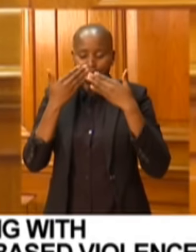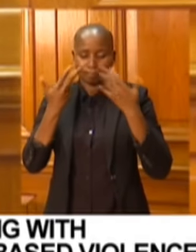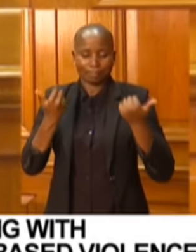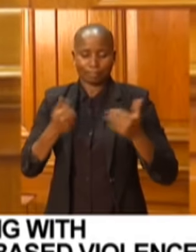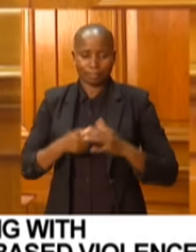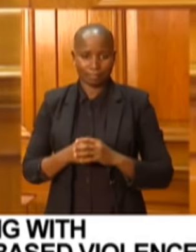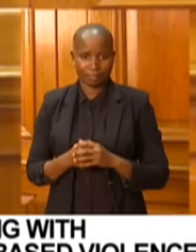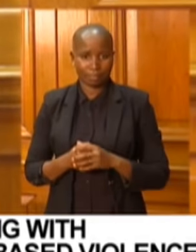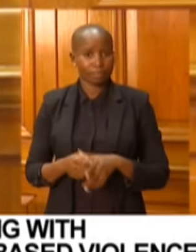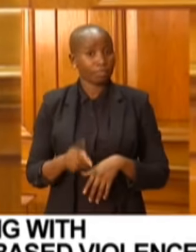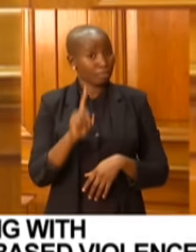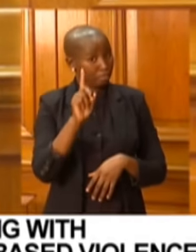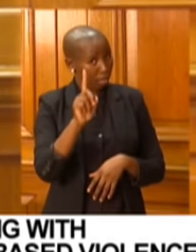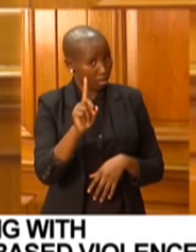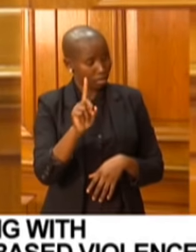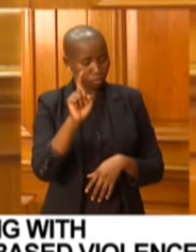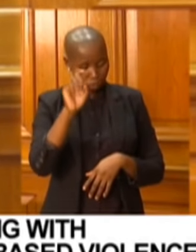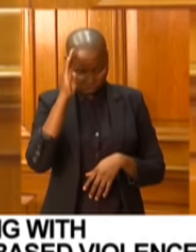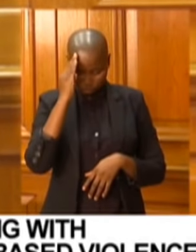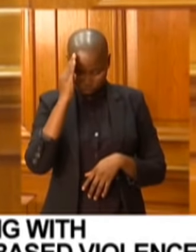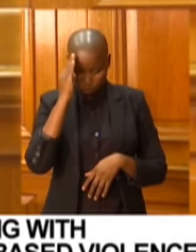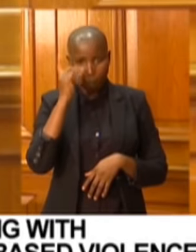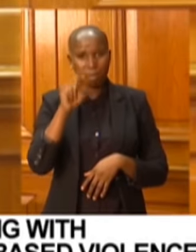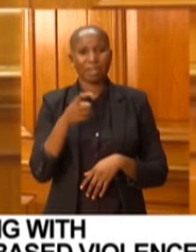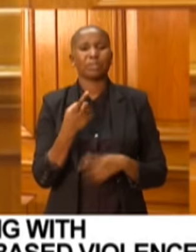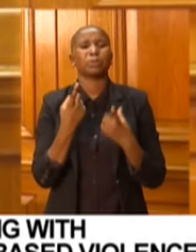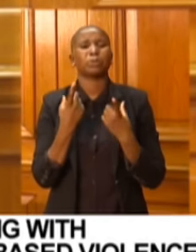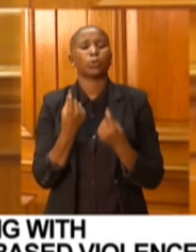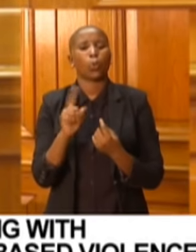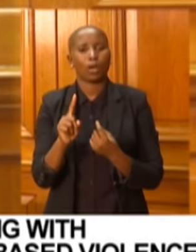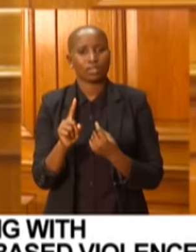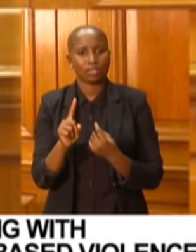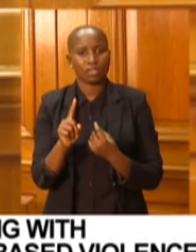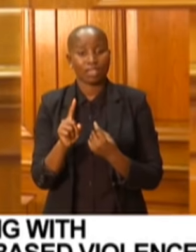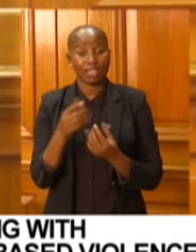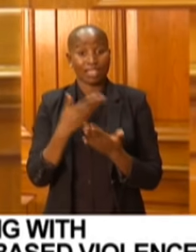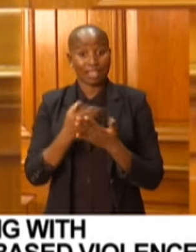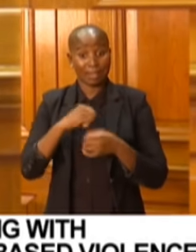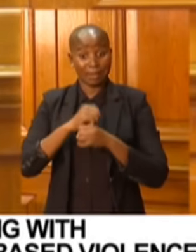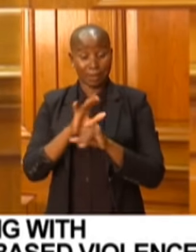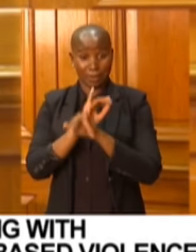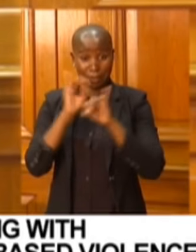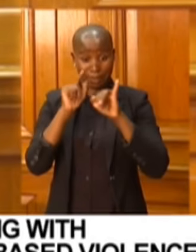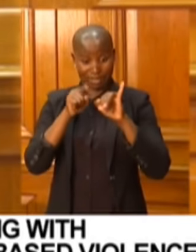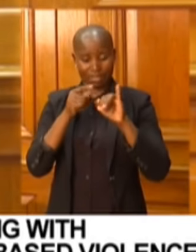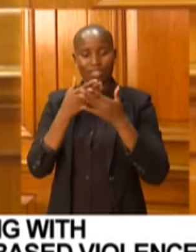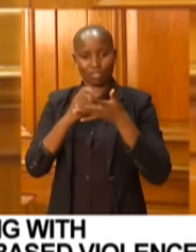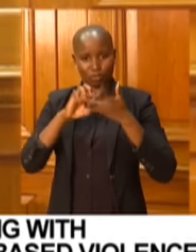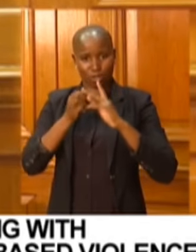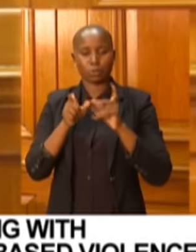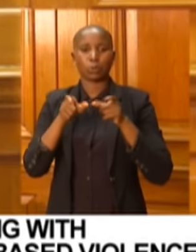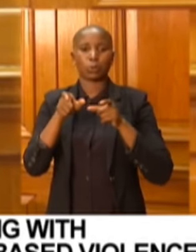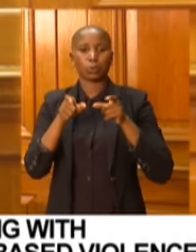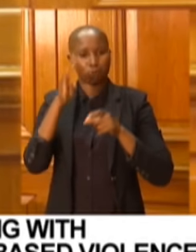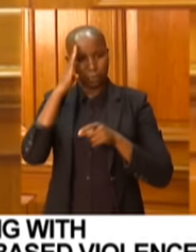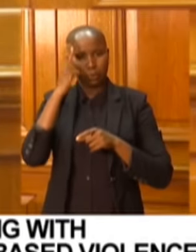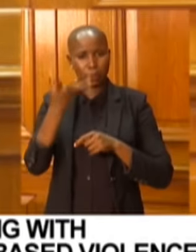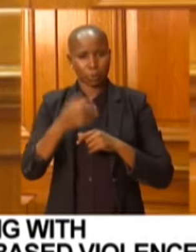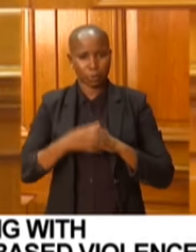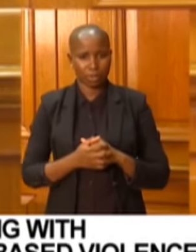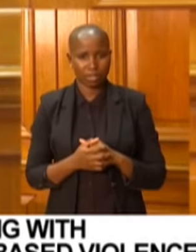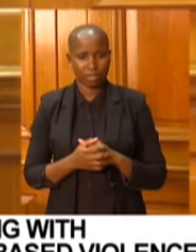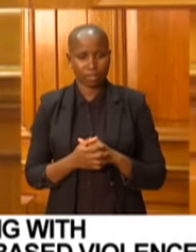we know what we need to do to weather this storm and to survive. We know what we